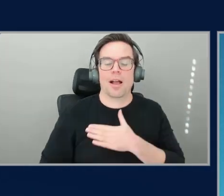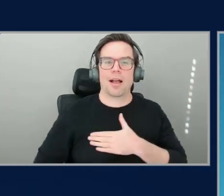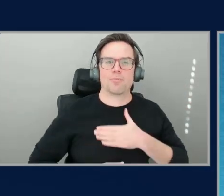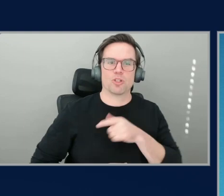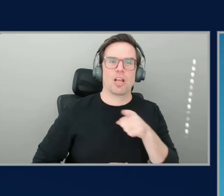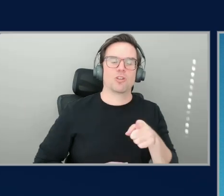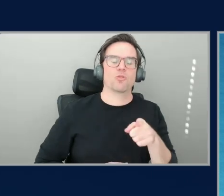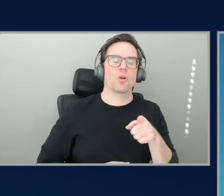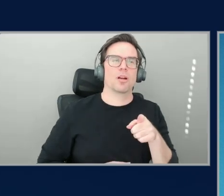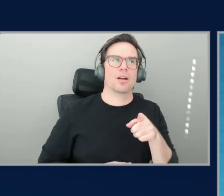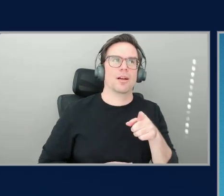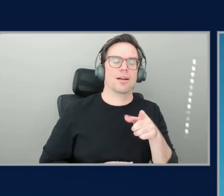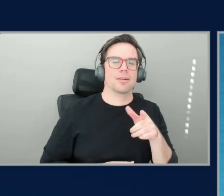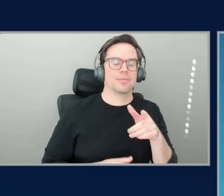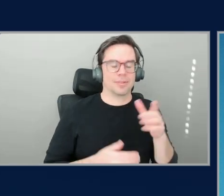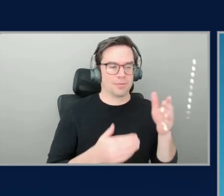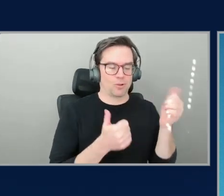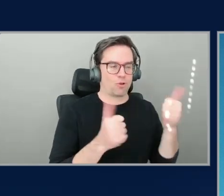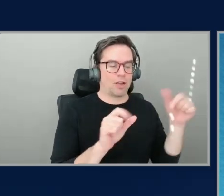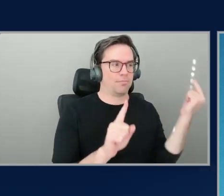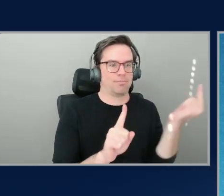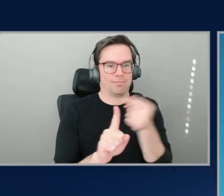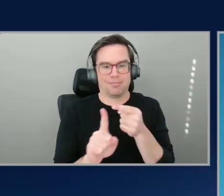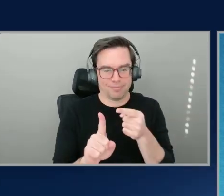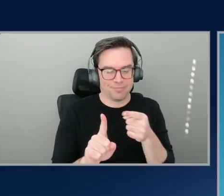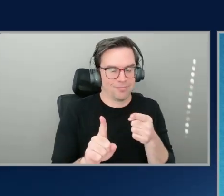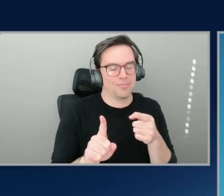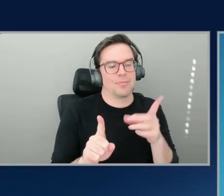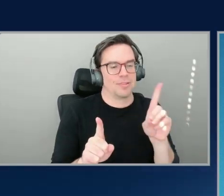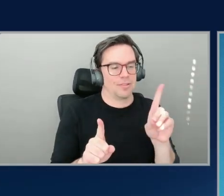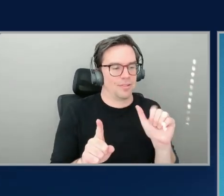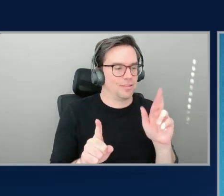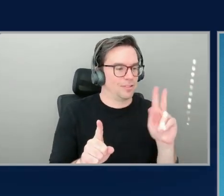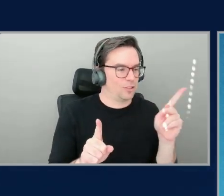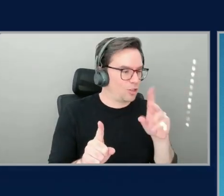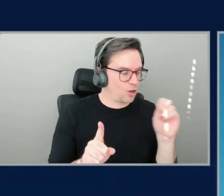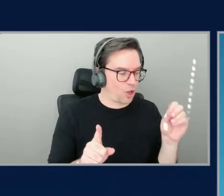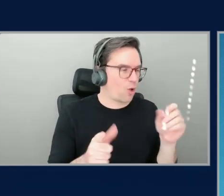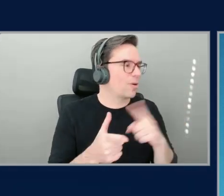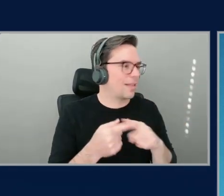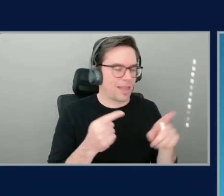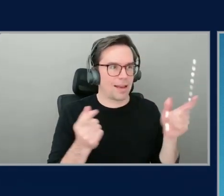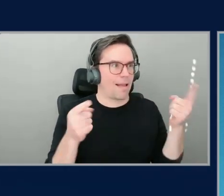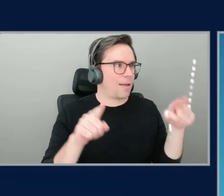rails. Darko did earlier, and we took you back off, Darko. But